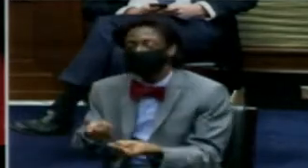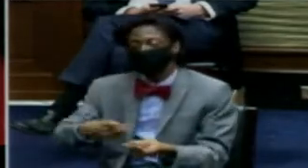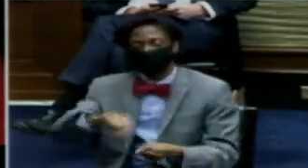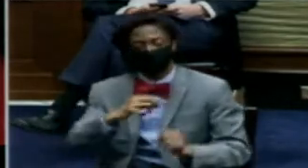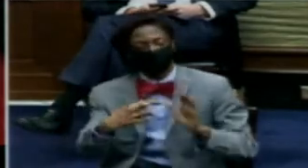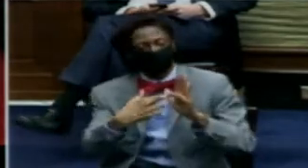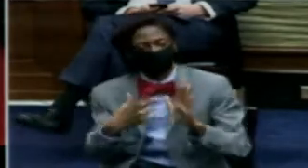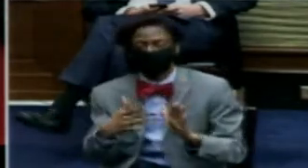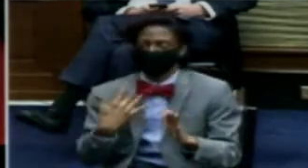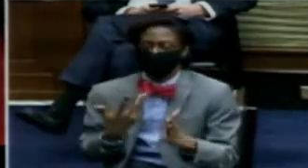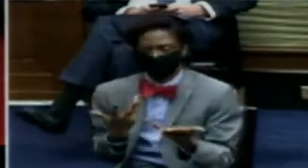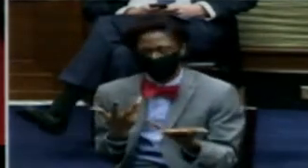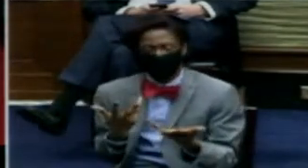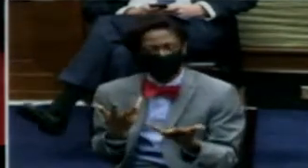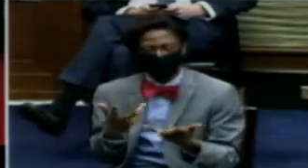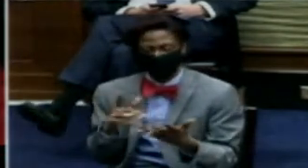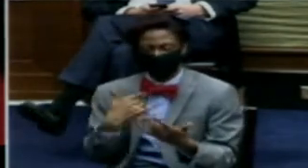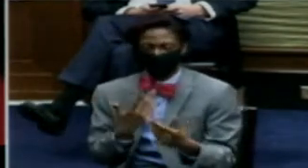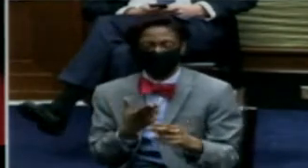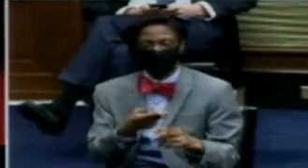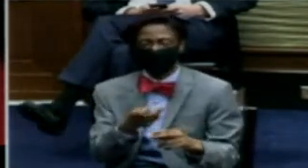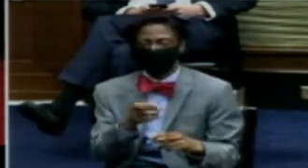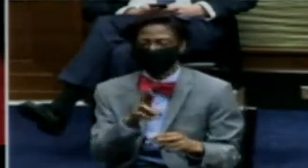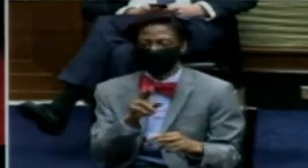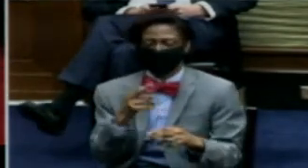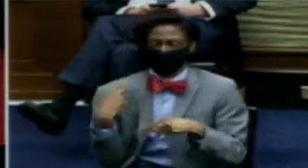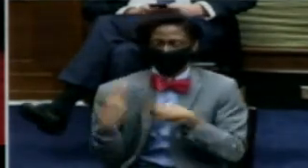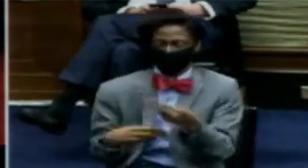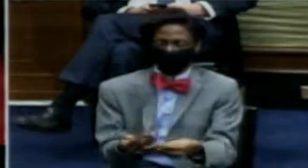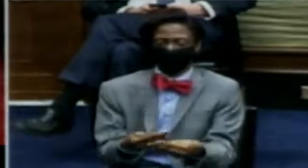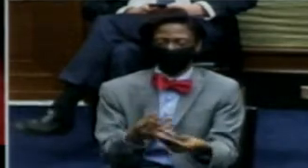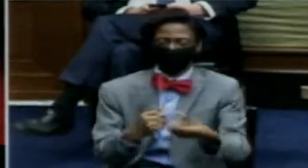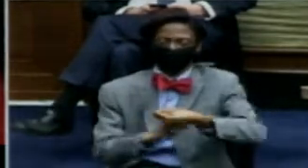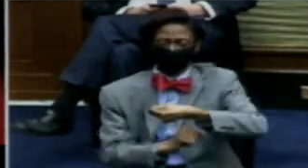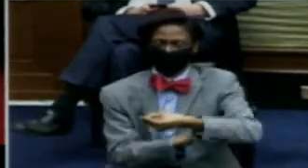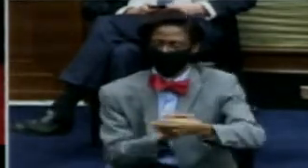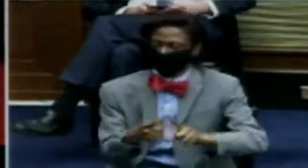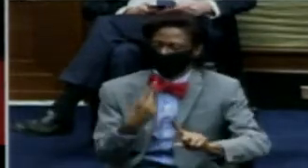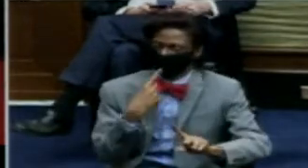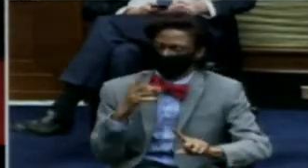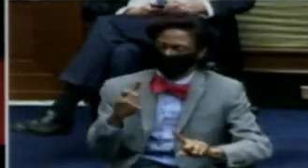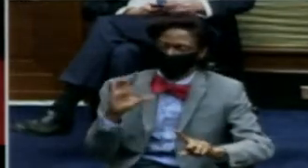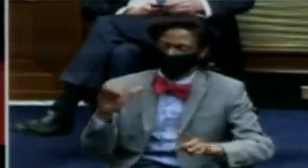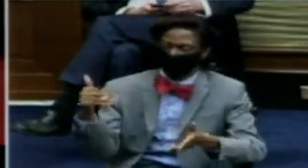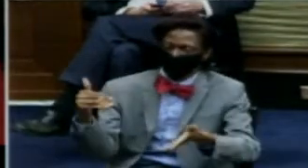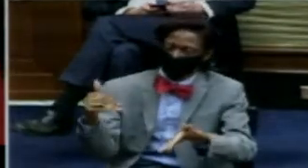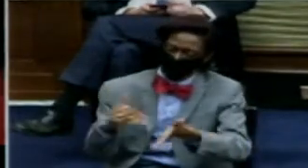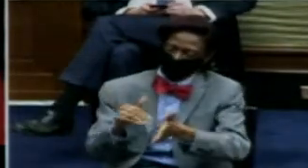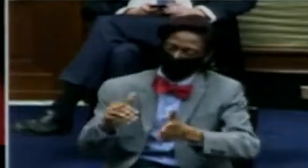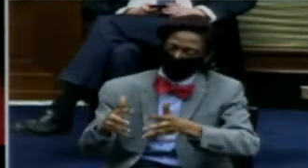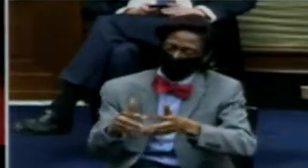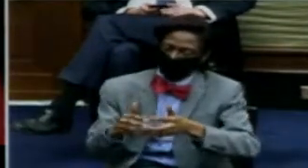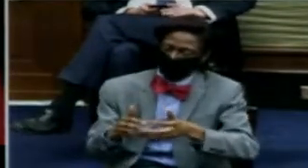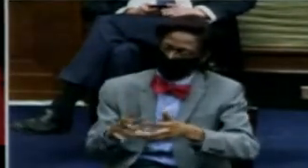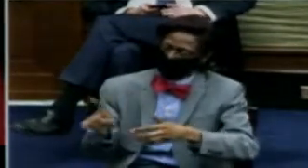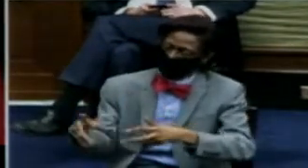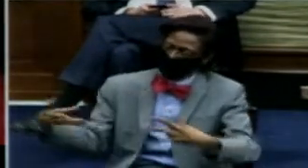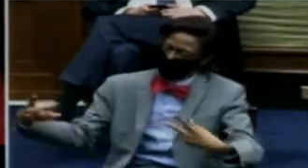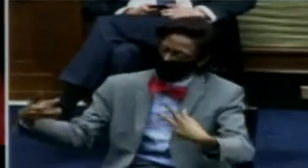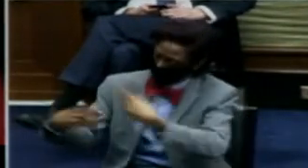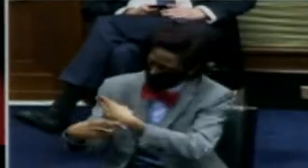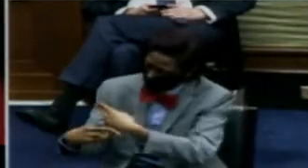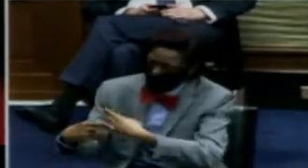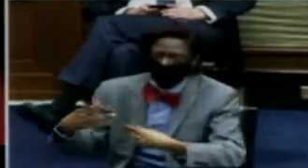dark money backers over the Heritage Foundation, that's right, are telling over 700,000 Americans to sit down, shut up, and enjoy